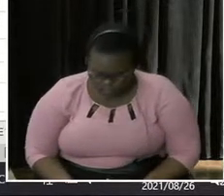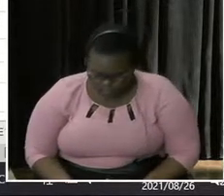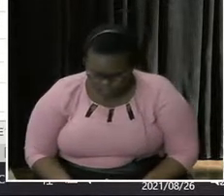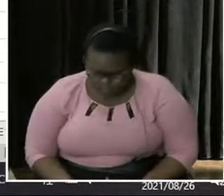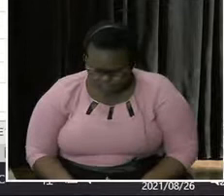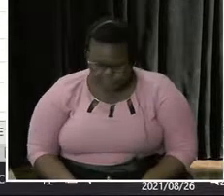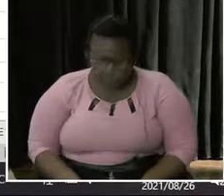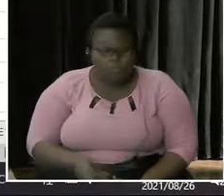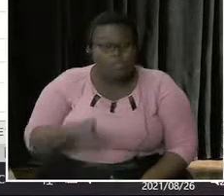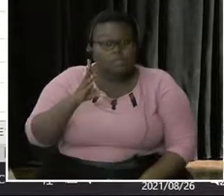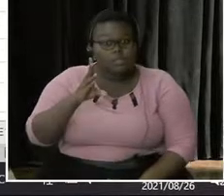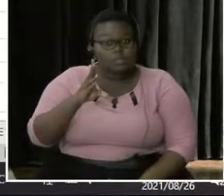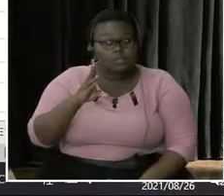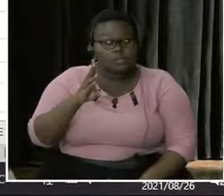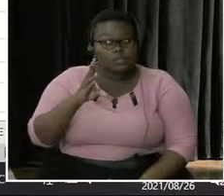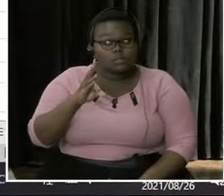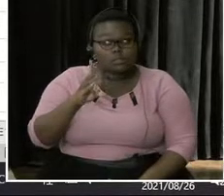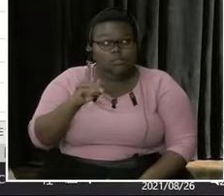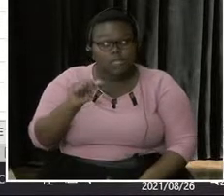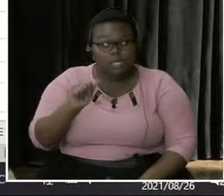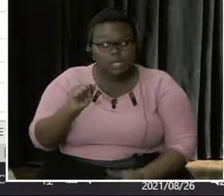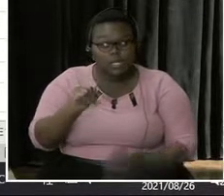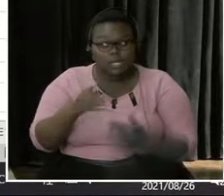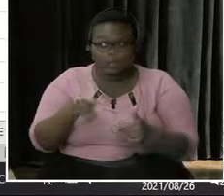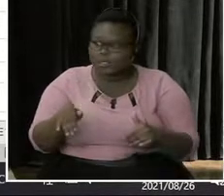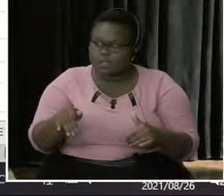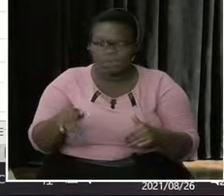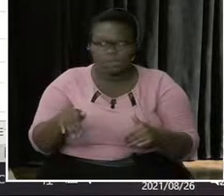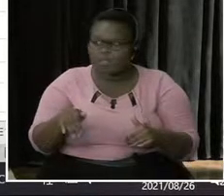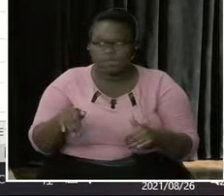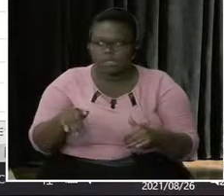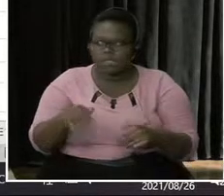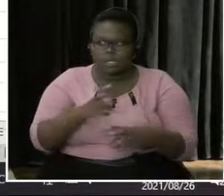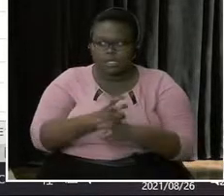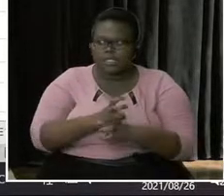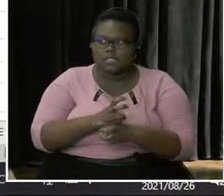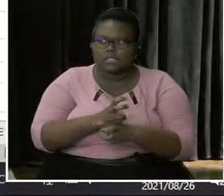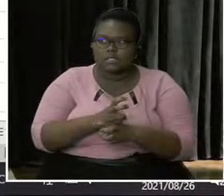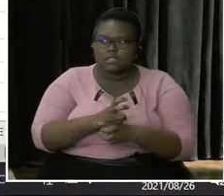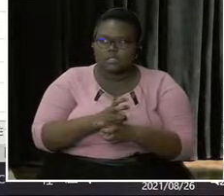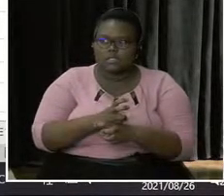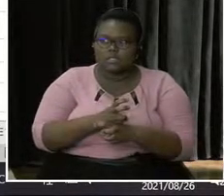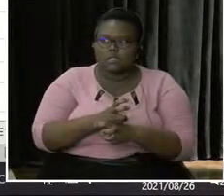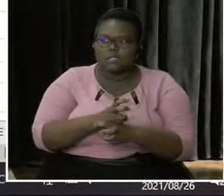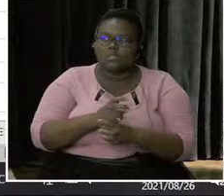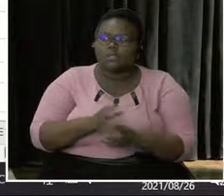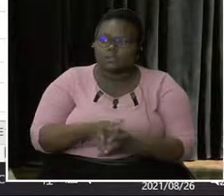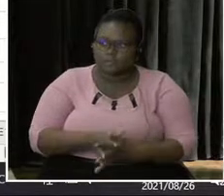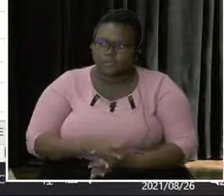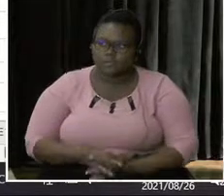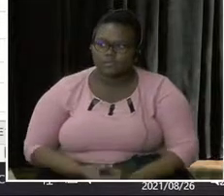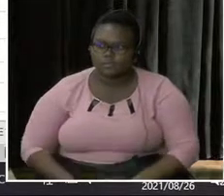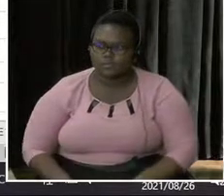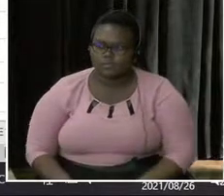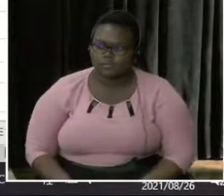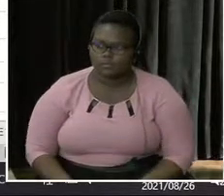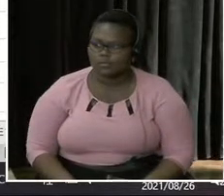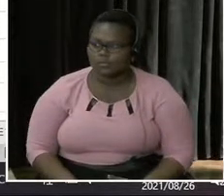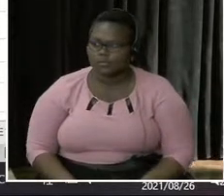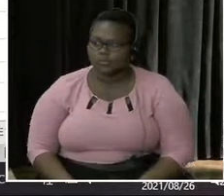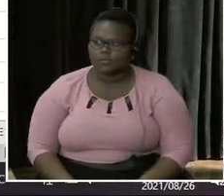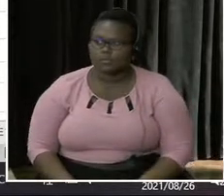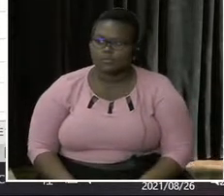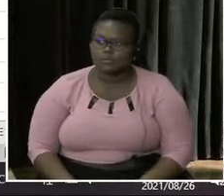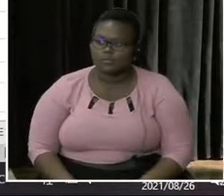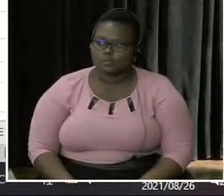Speaker, the DA is not abstaining. We're voting against. Please, can it be corrected? Please correct the DA is against.